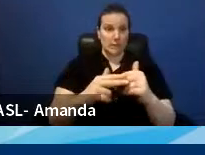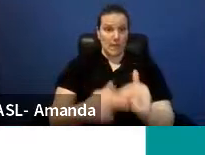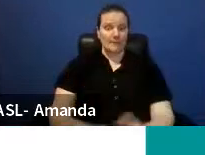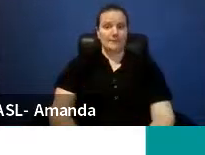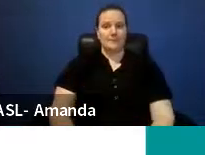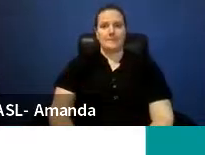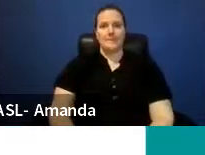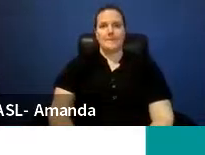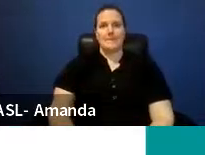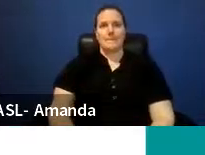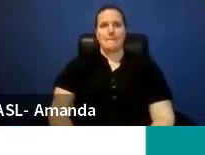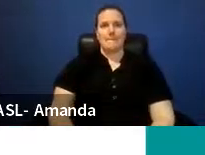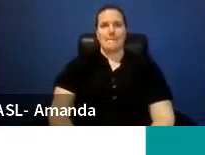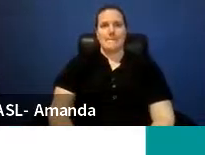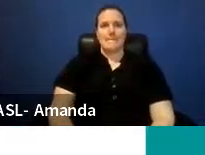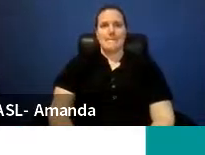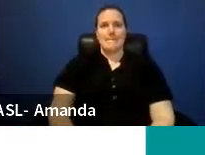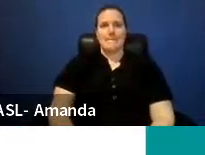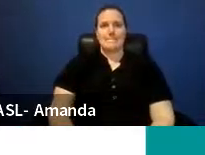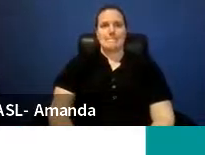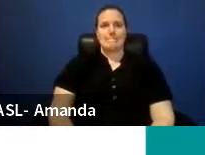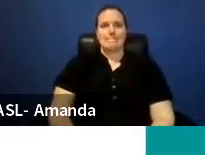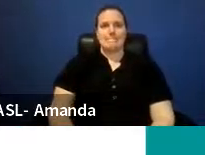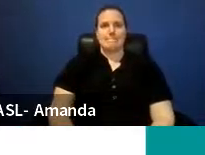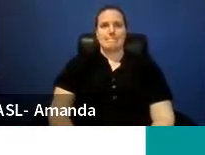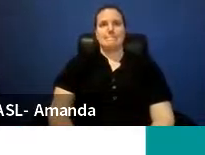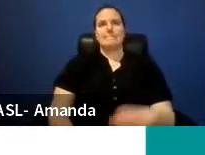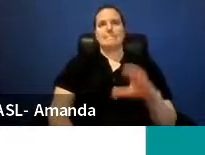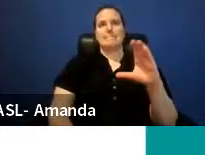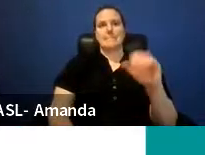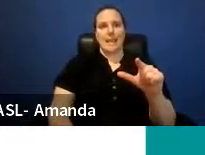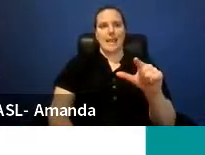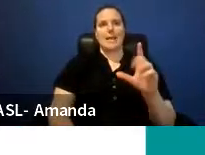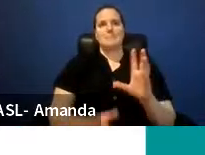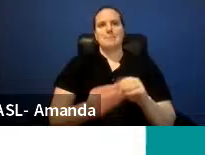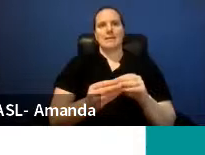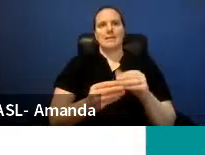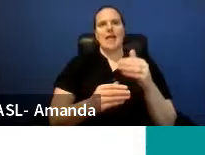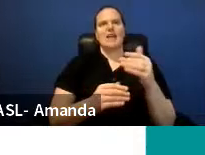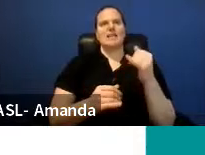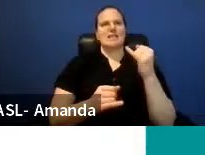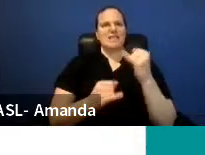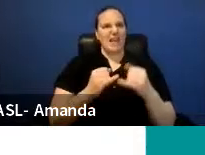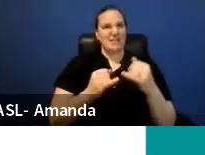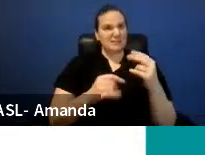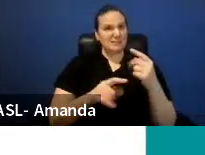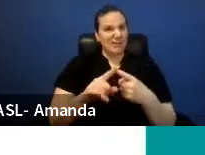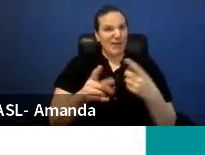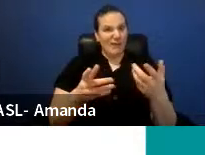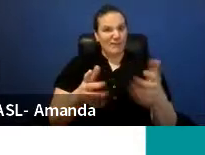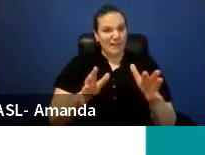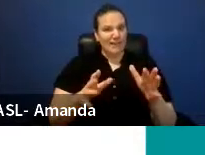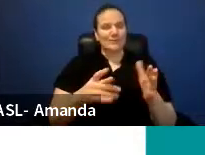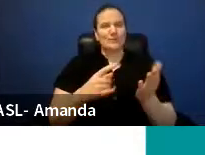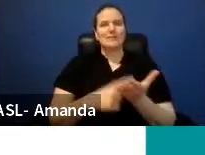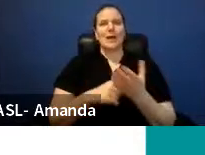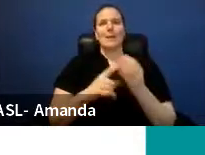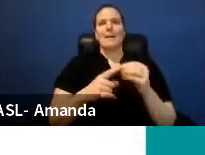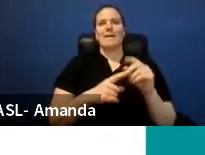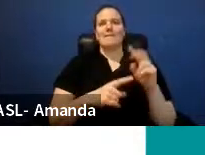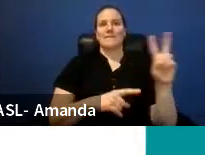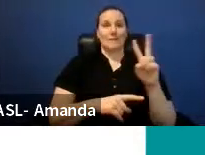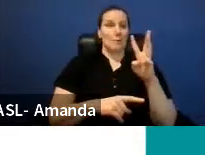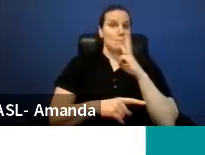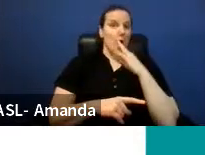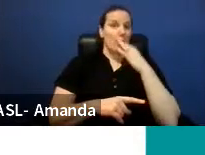So those of you that were at the CAG meeting last month, I can't believe it was last month already. Remember that we talked about the Vancouver